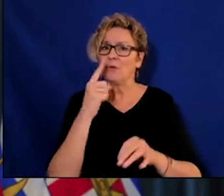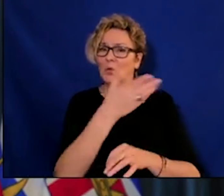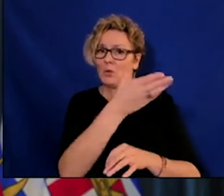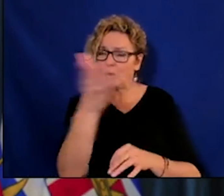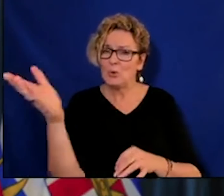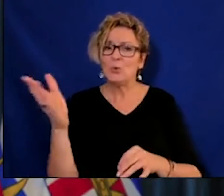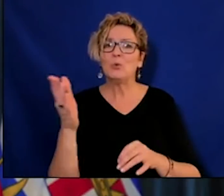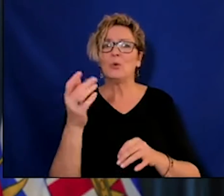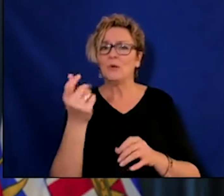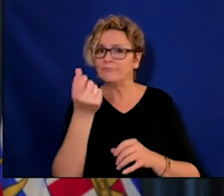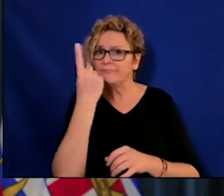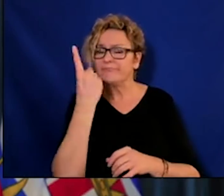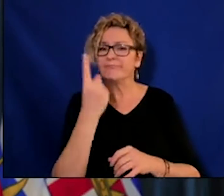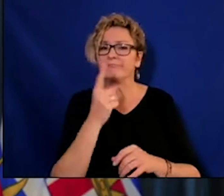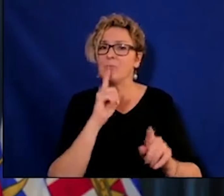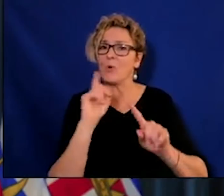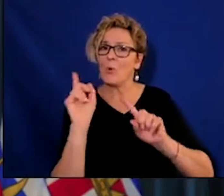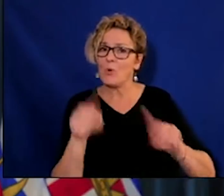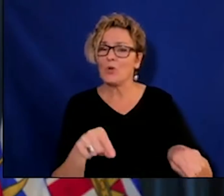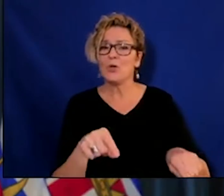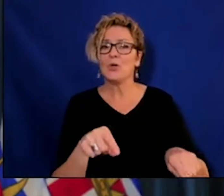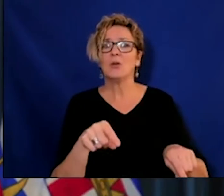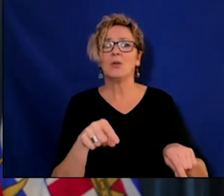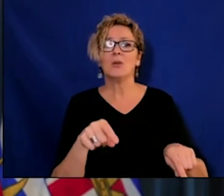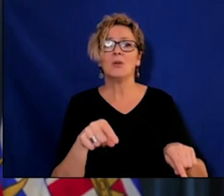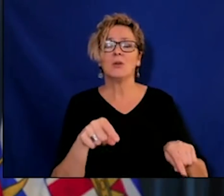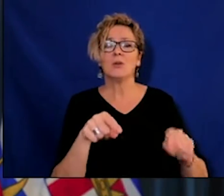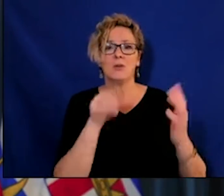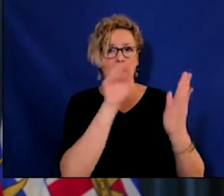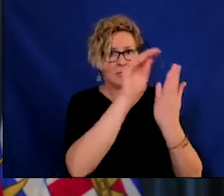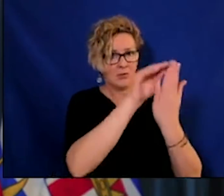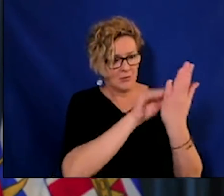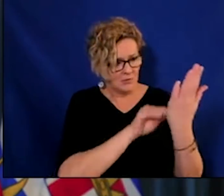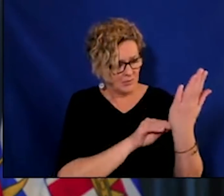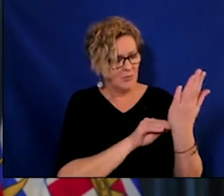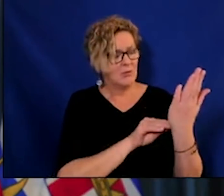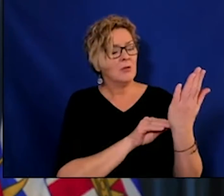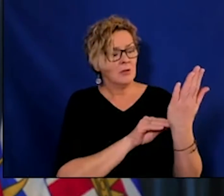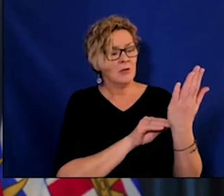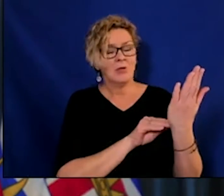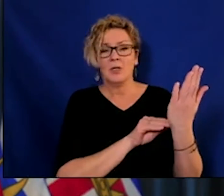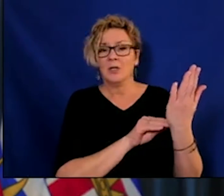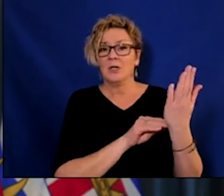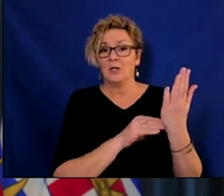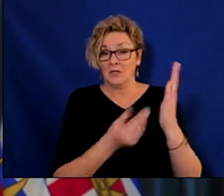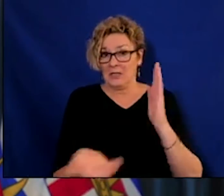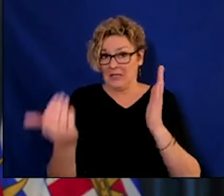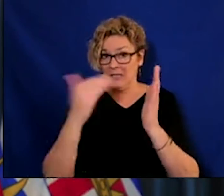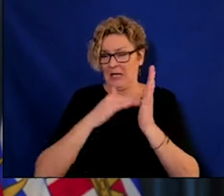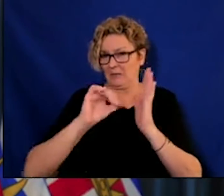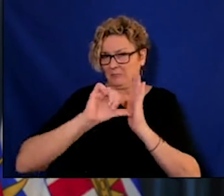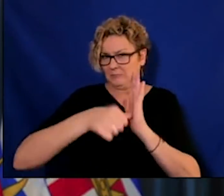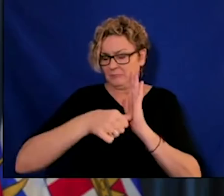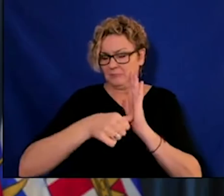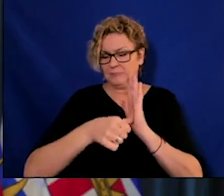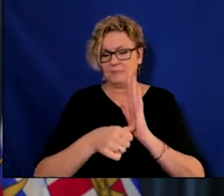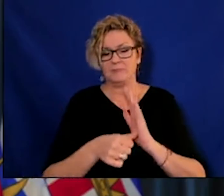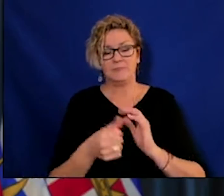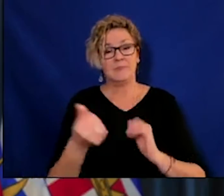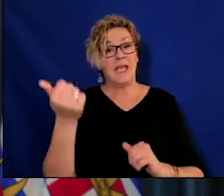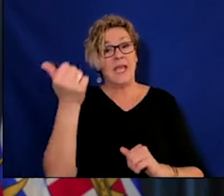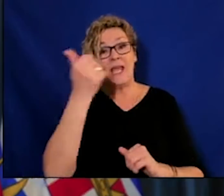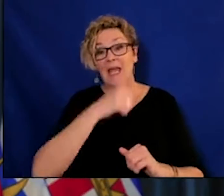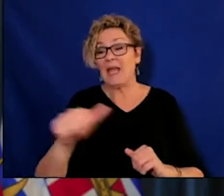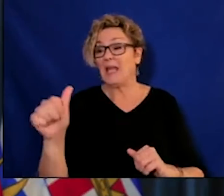as a definition of event under the orders. And it refers to anything which gathers people together on a one-time, regular, or